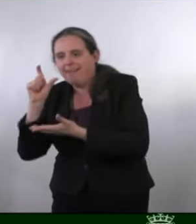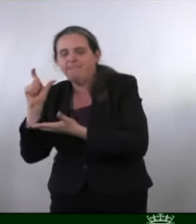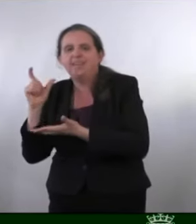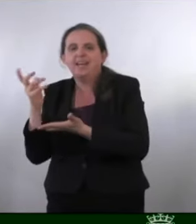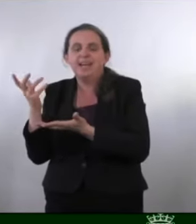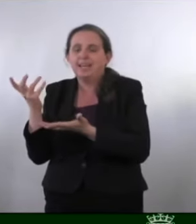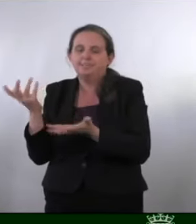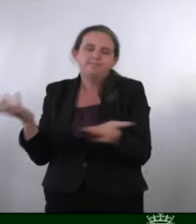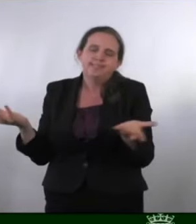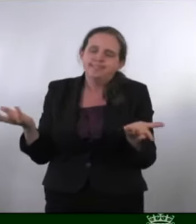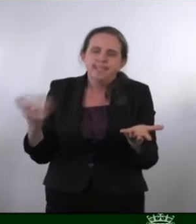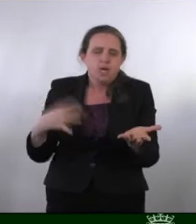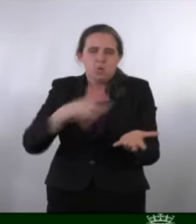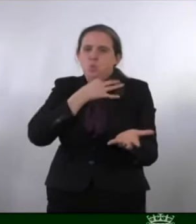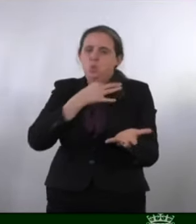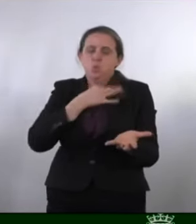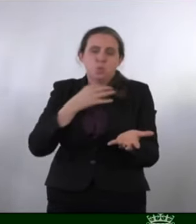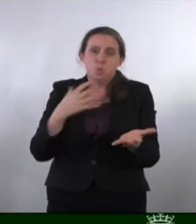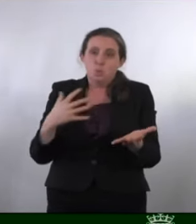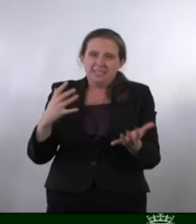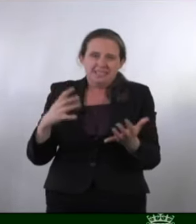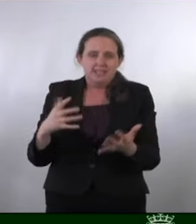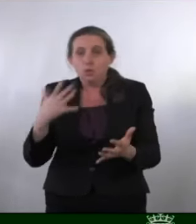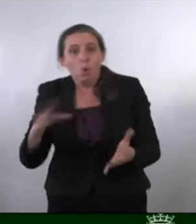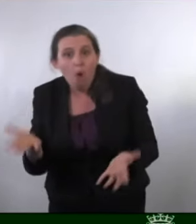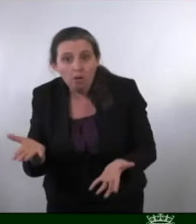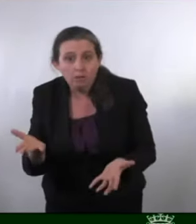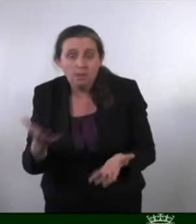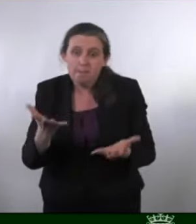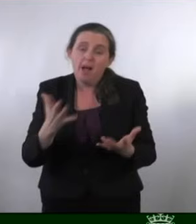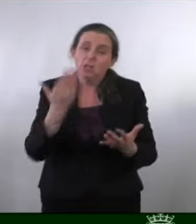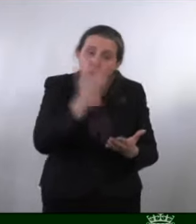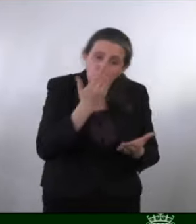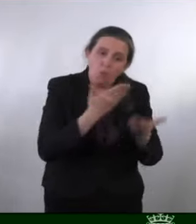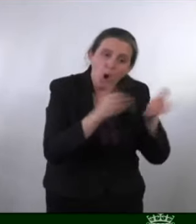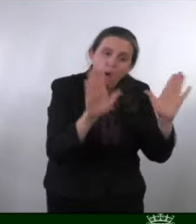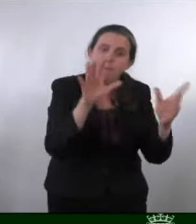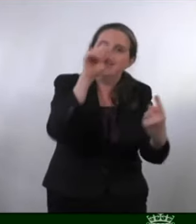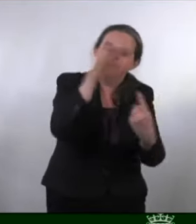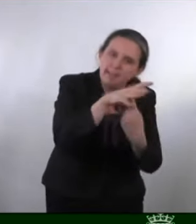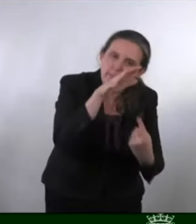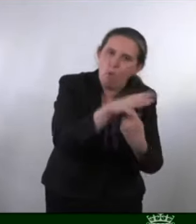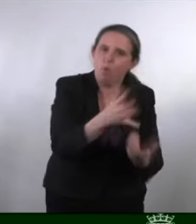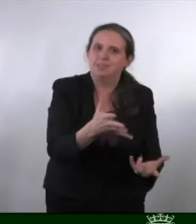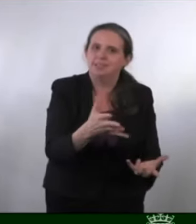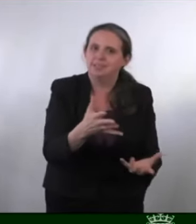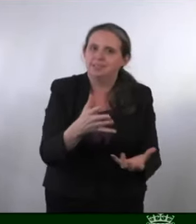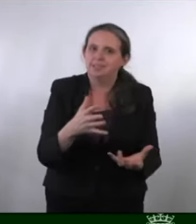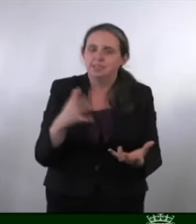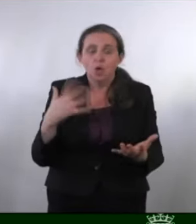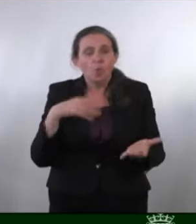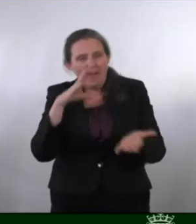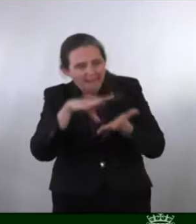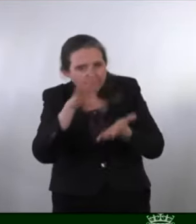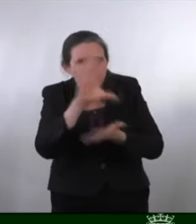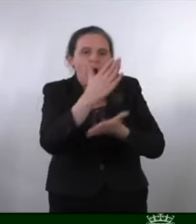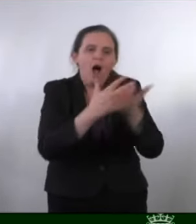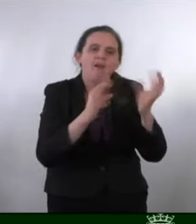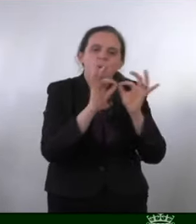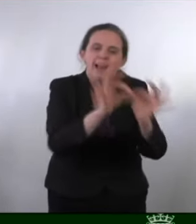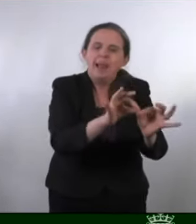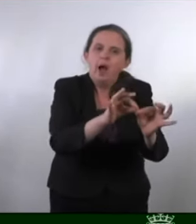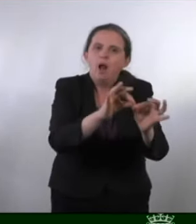social justice that means that we have to keep schools open. We put about £1 billion into supporting catch-up funds for schools,